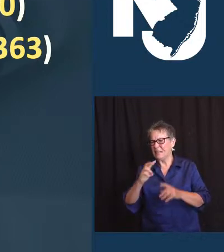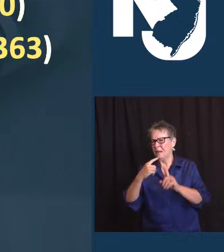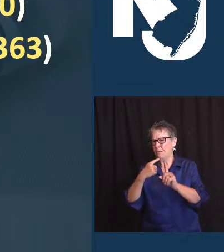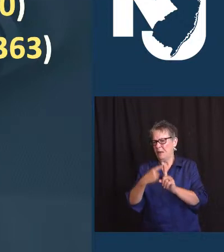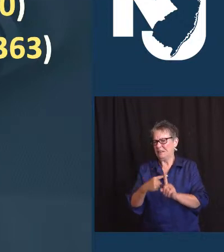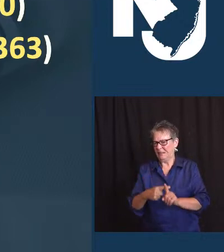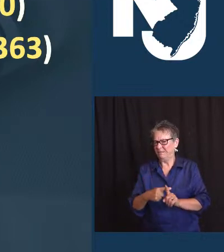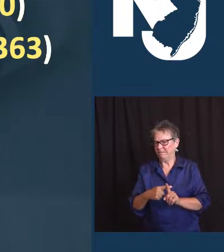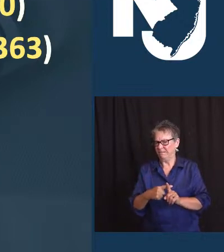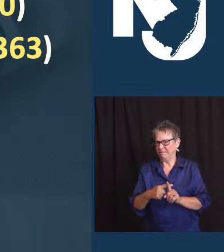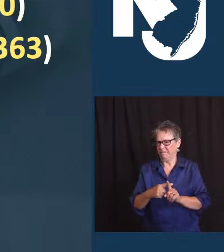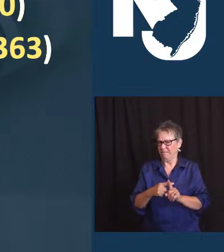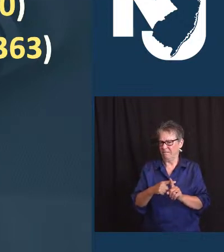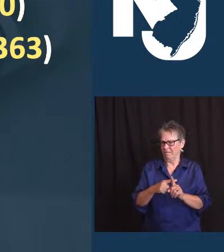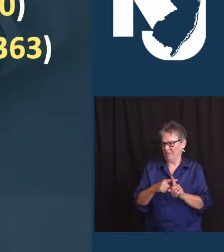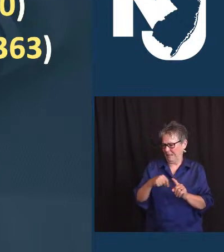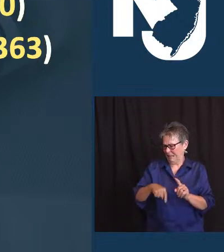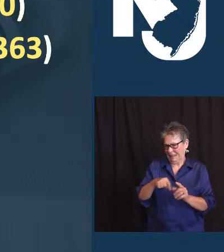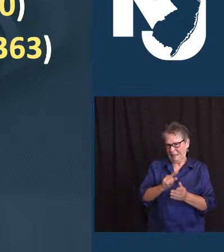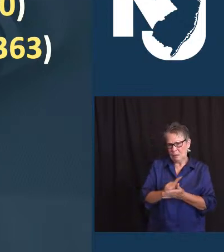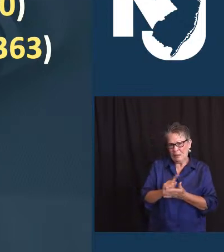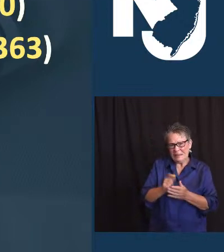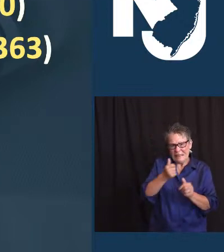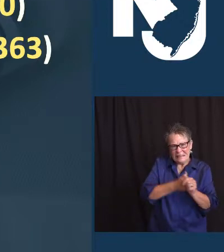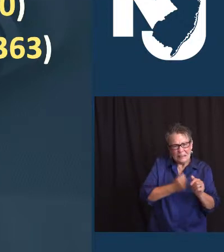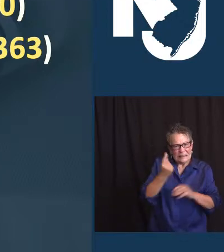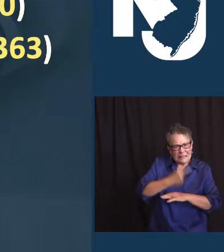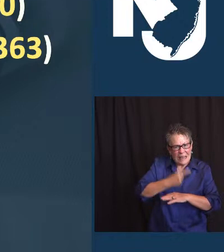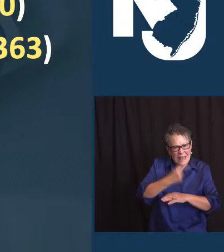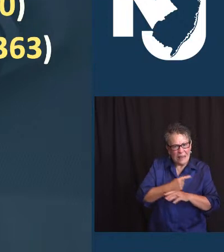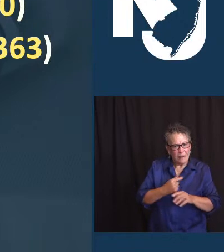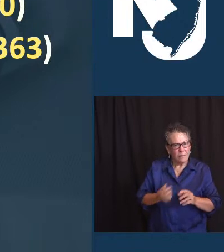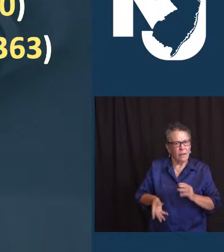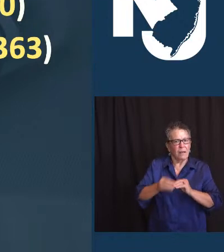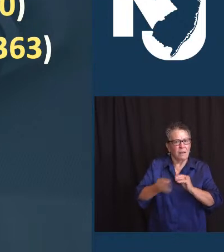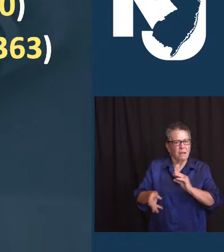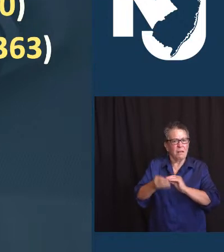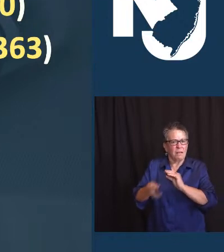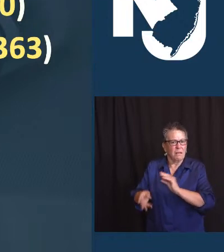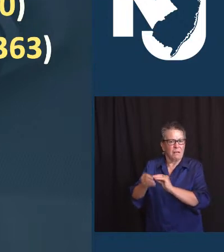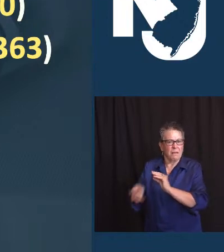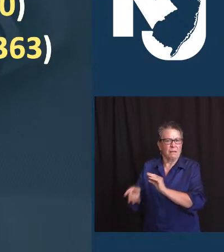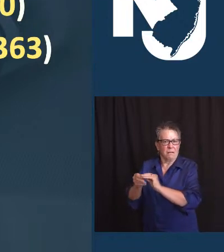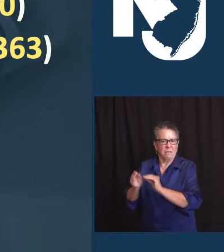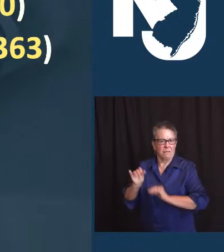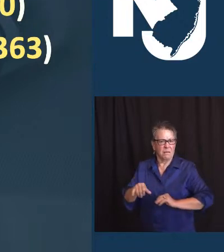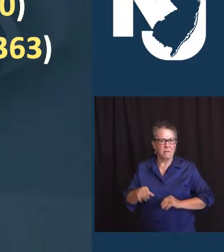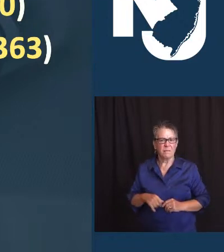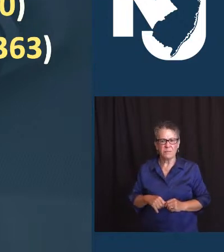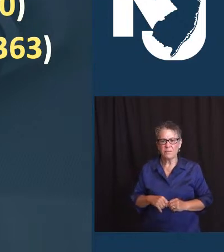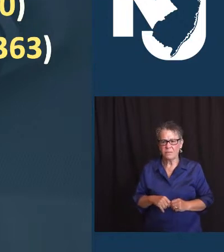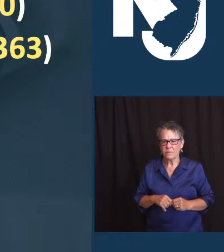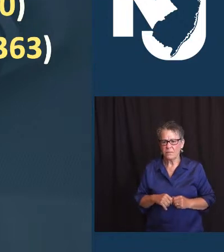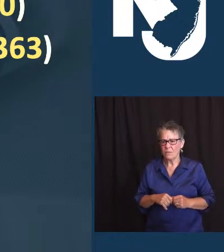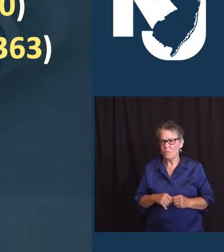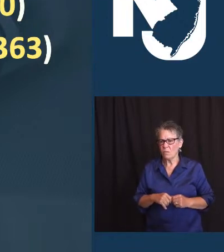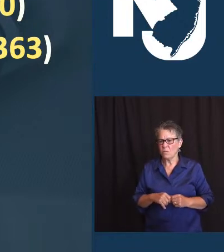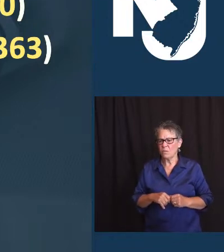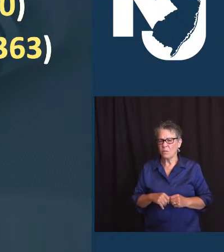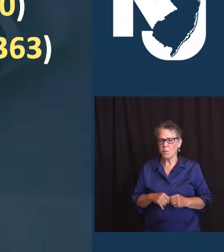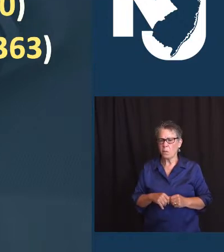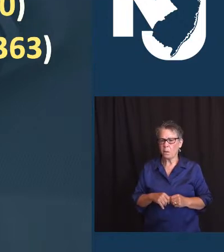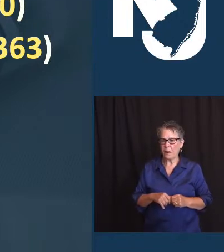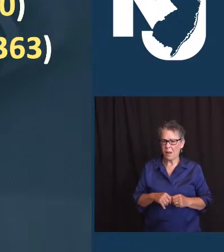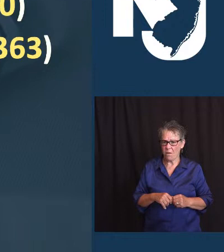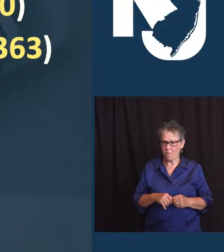Positivity rate continues to creep up as well. The one-day positivity rate for last Thursday, you can see, is 3.84%. Over the entirety